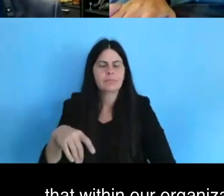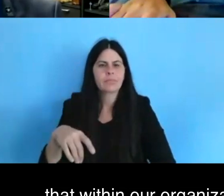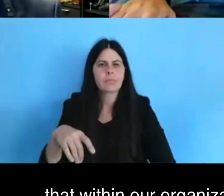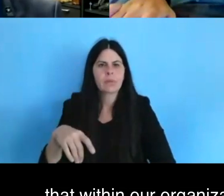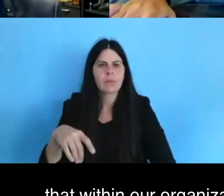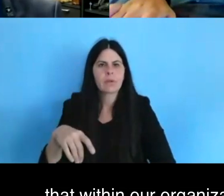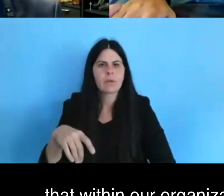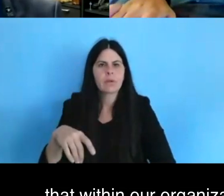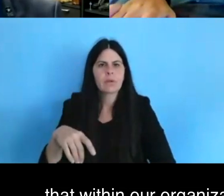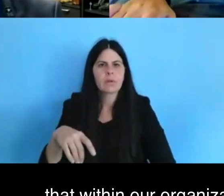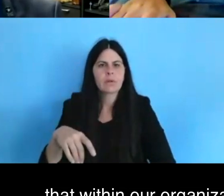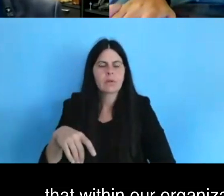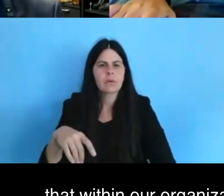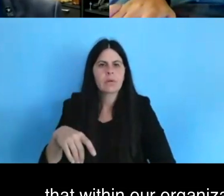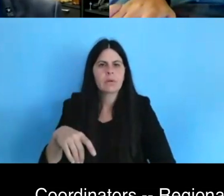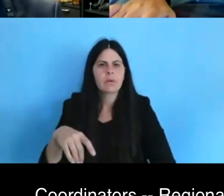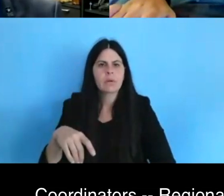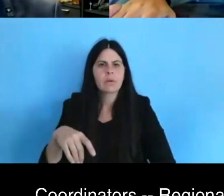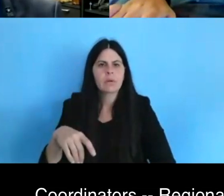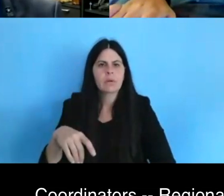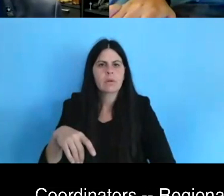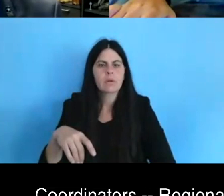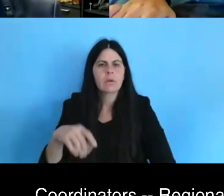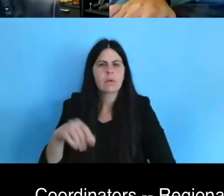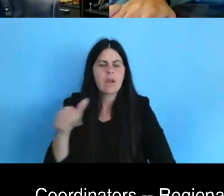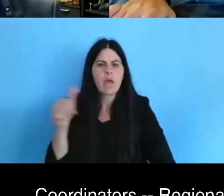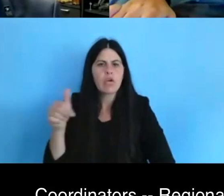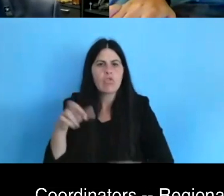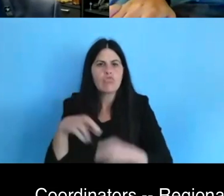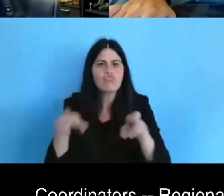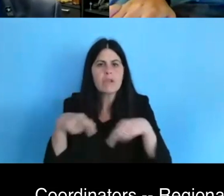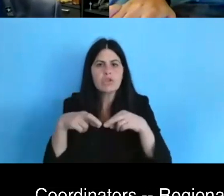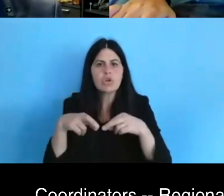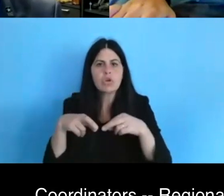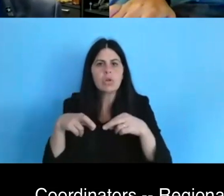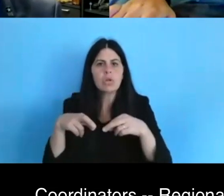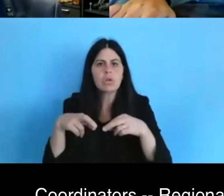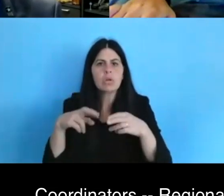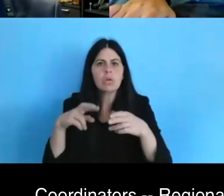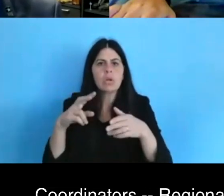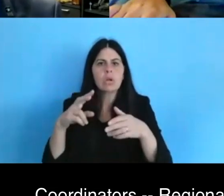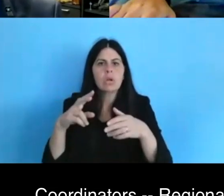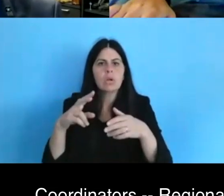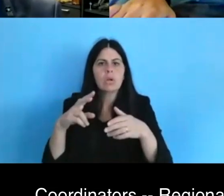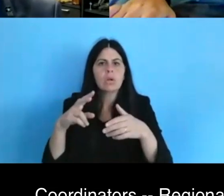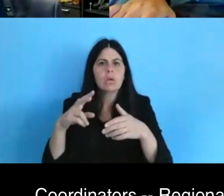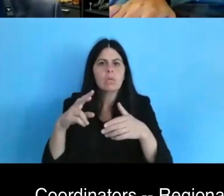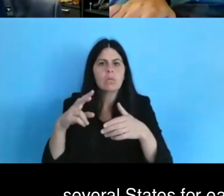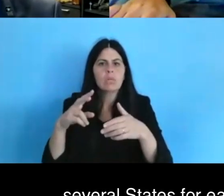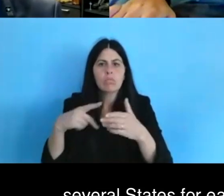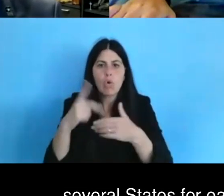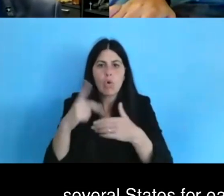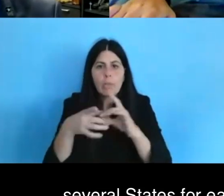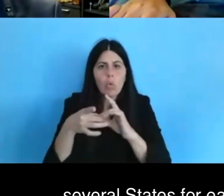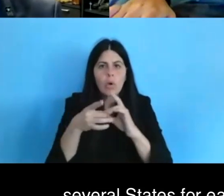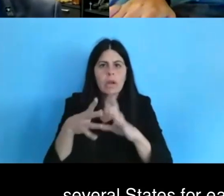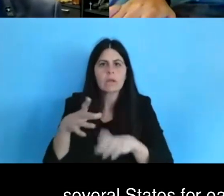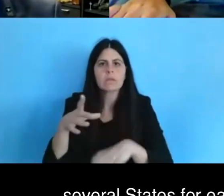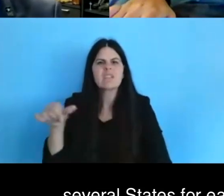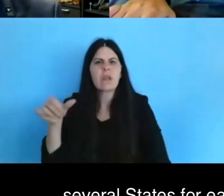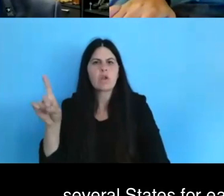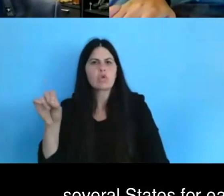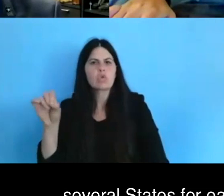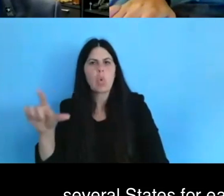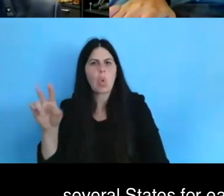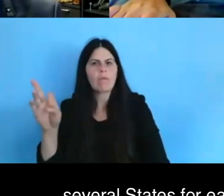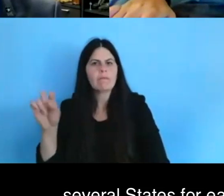is that we have what's called regional employment coordinators, regional and veteran employment coordinators called RVECs, that are covering several states for each region.